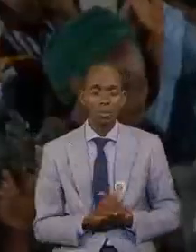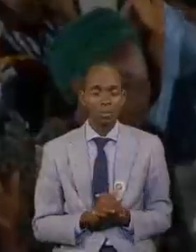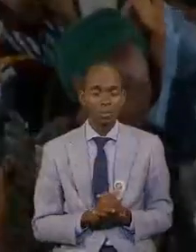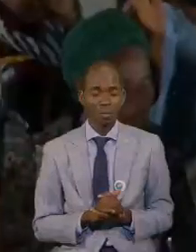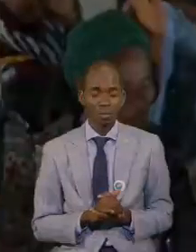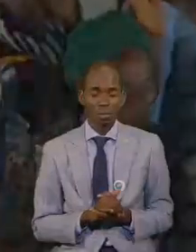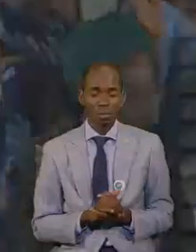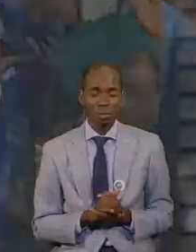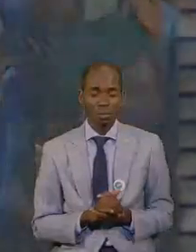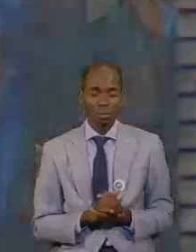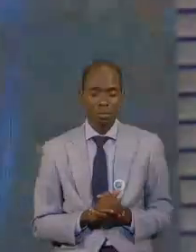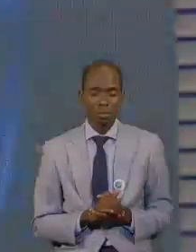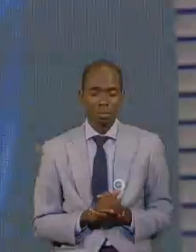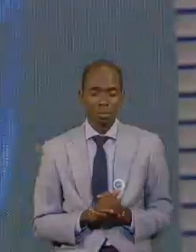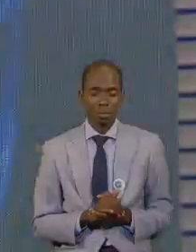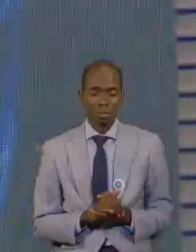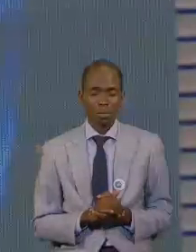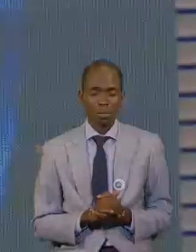name.